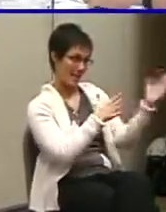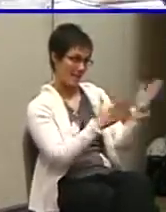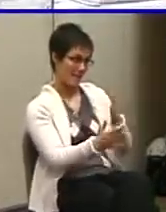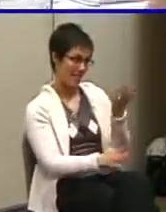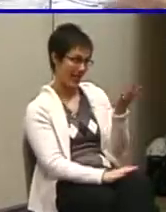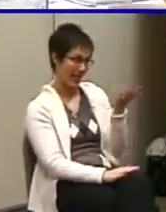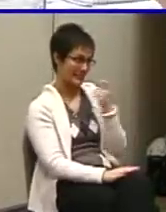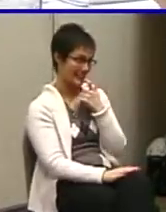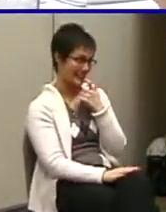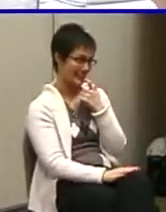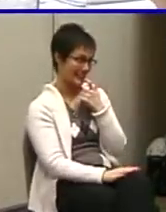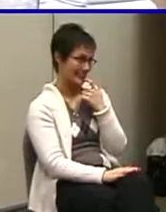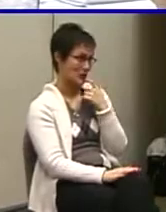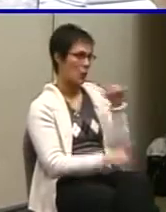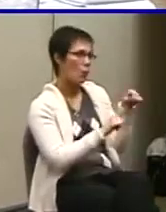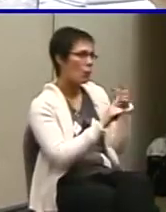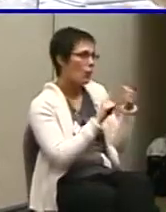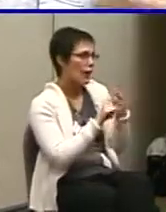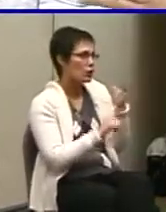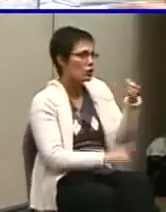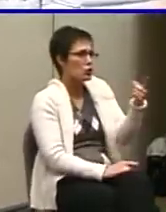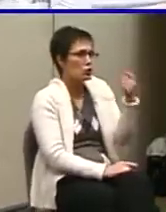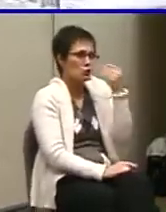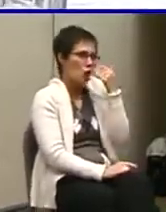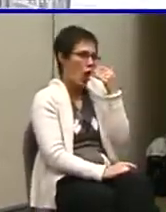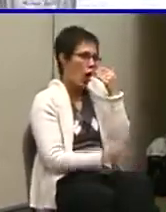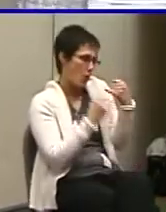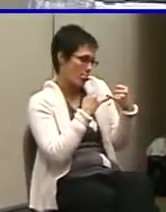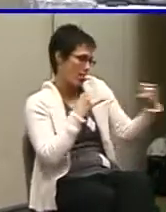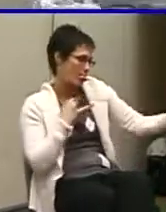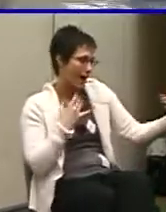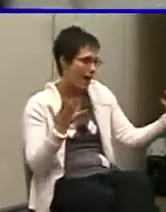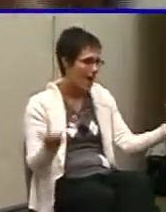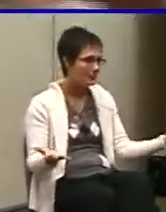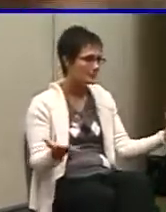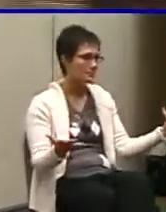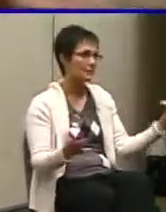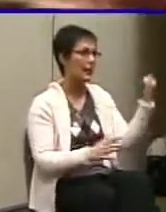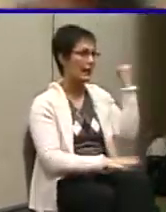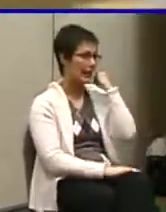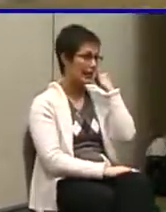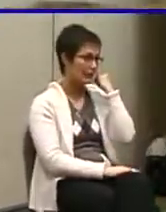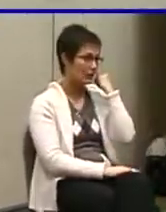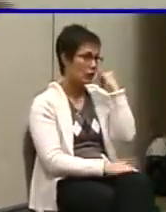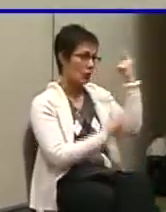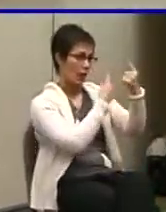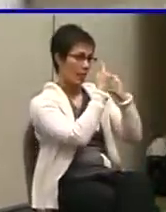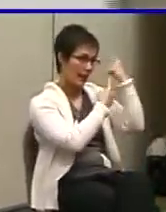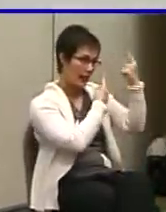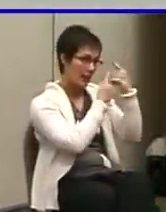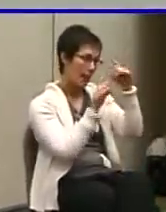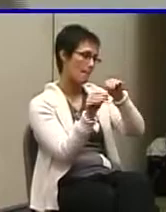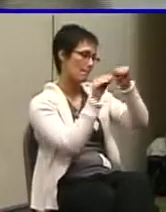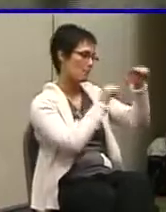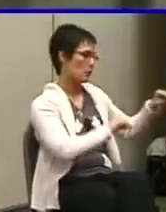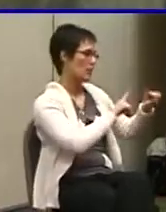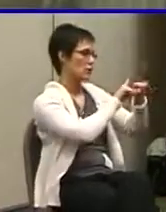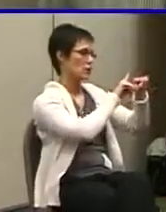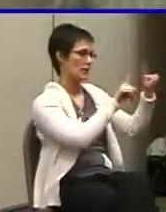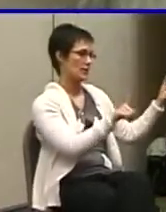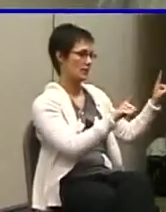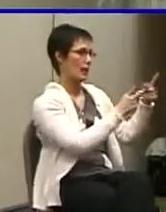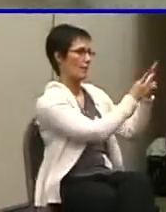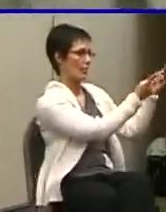a like, how do you, when do you... Yeah, if you're moving towards a different placement, yeah, you probably should have had a plan in place, okay? But even